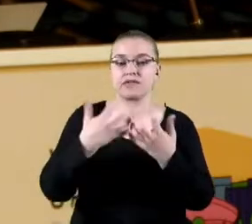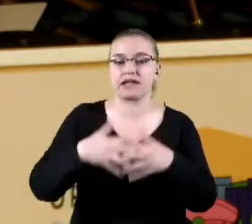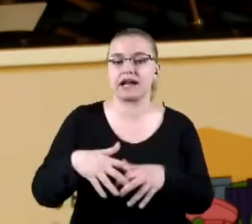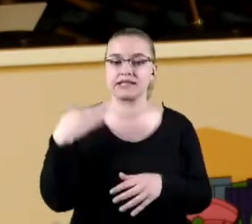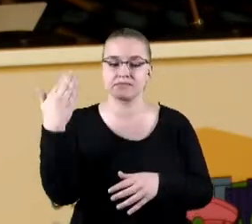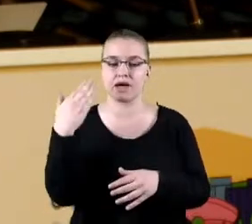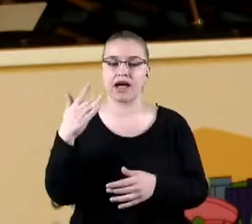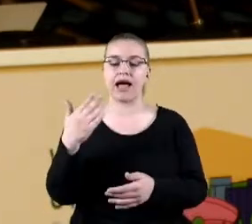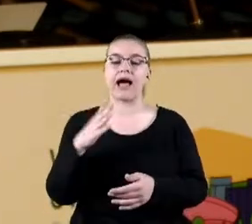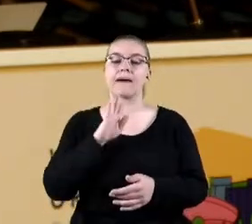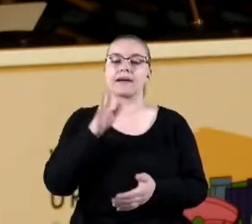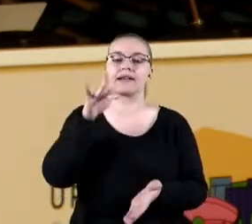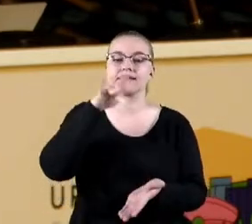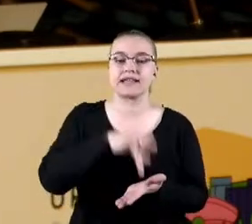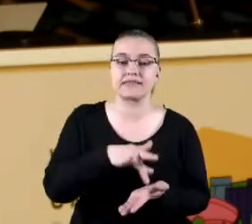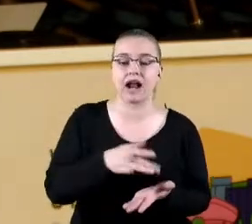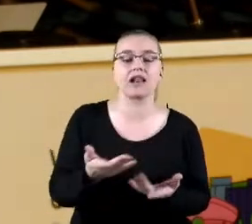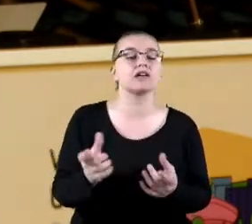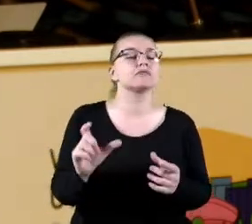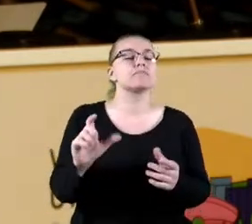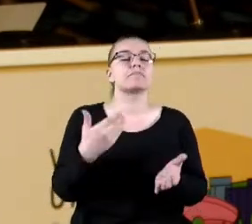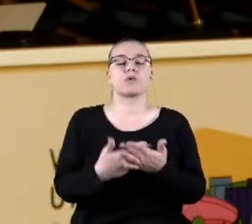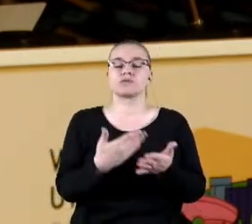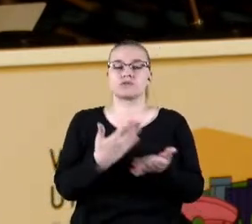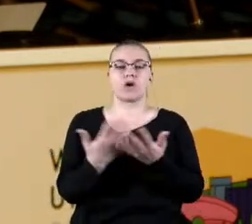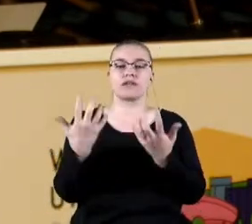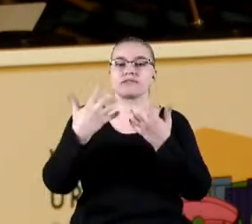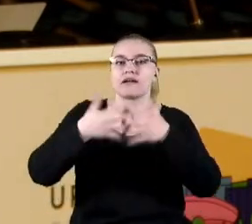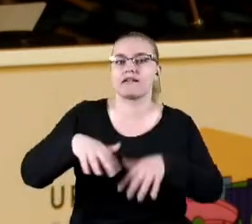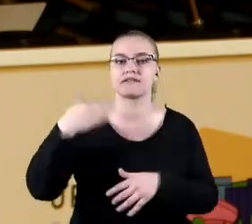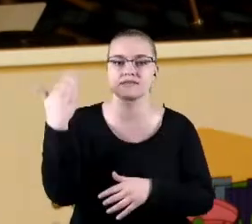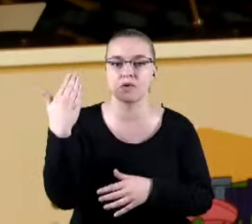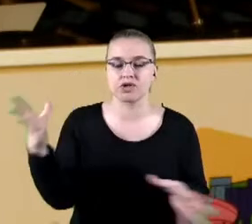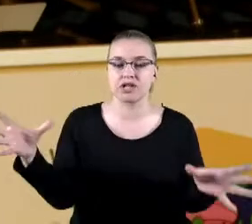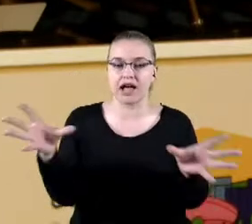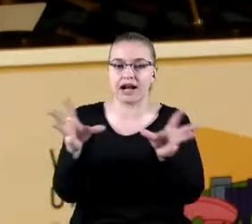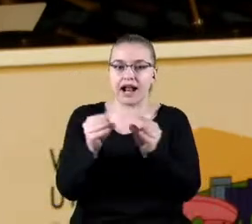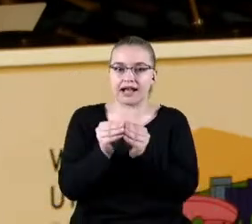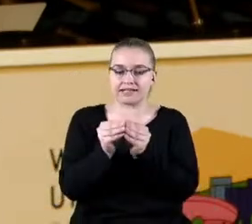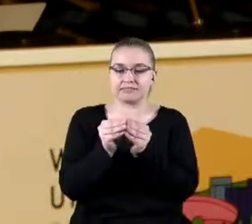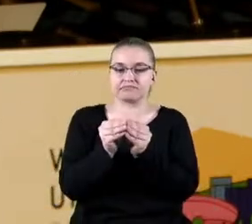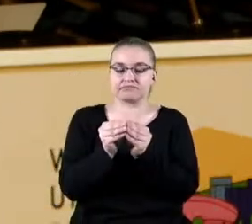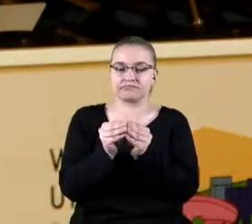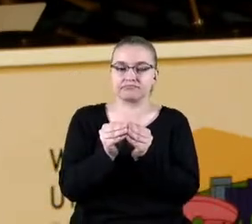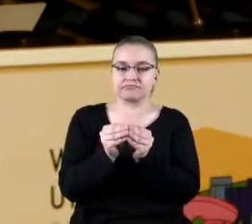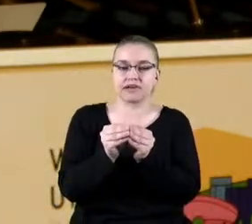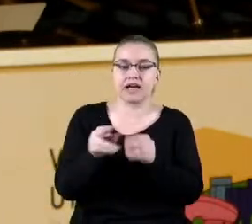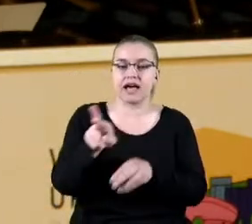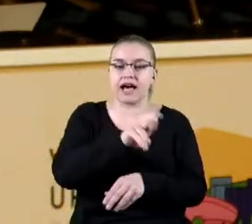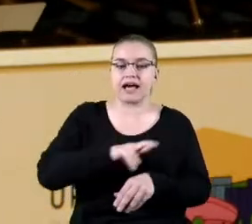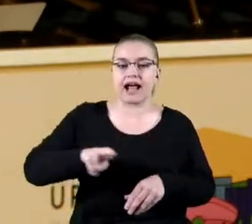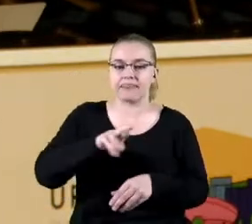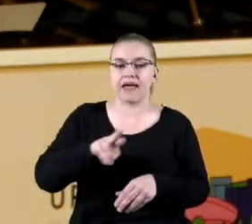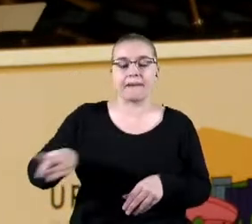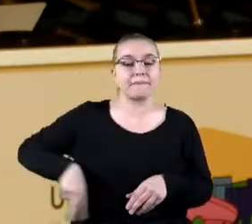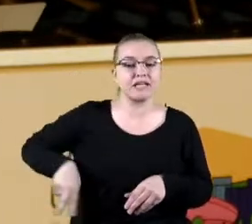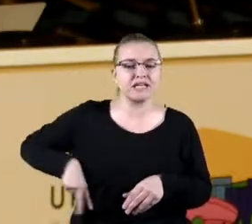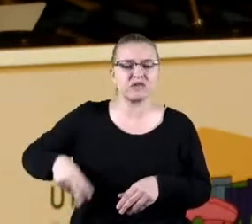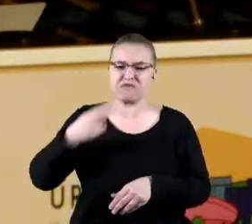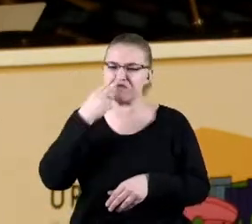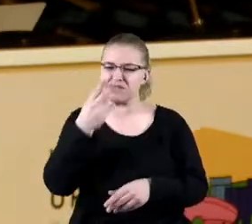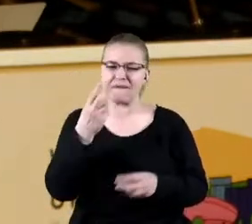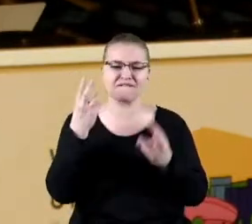of regional integration along with our Council of Ministers, we see a very important role